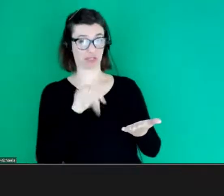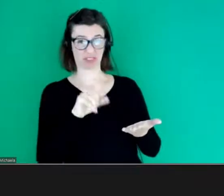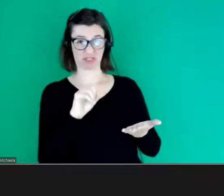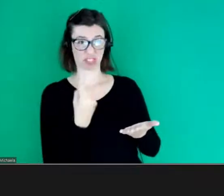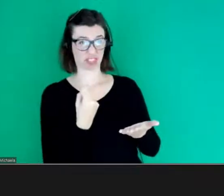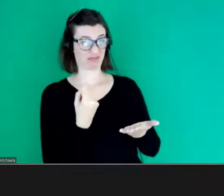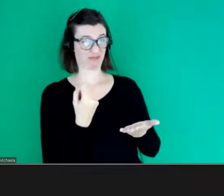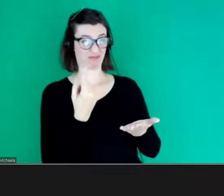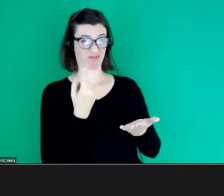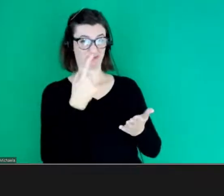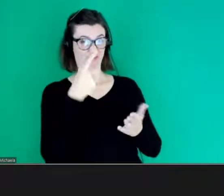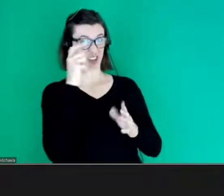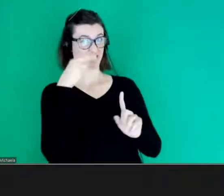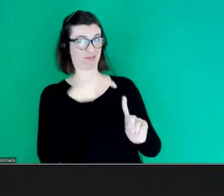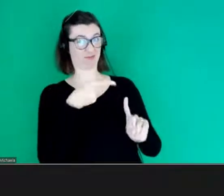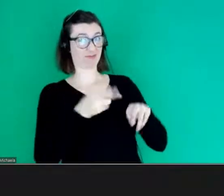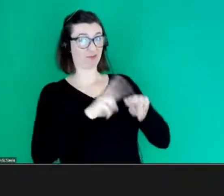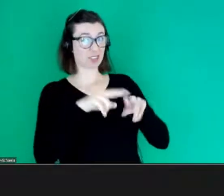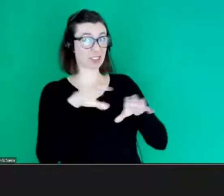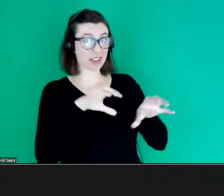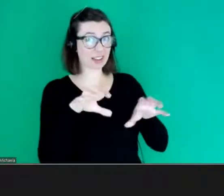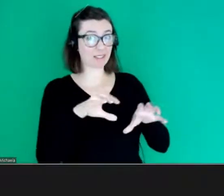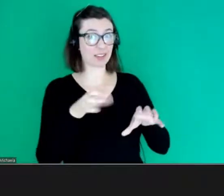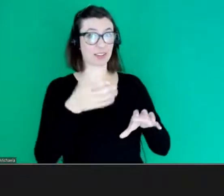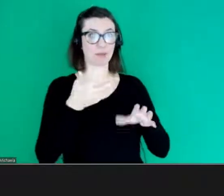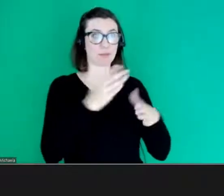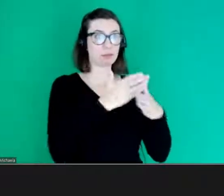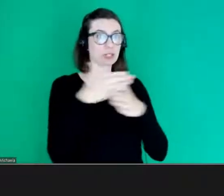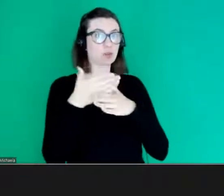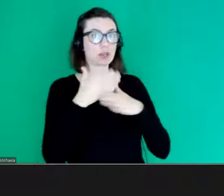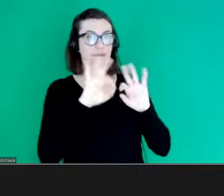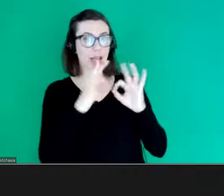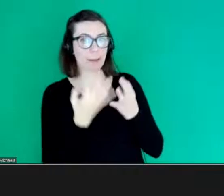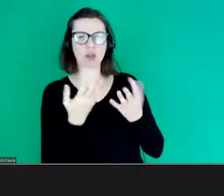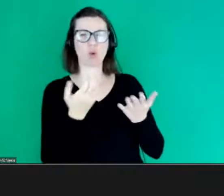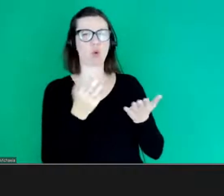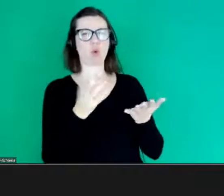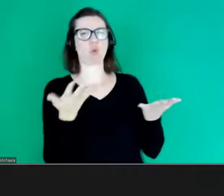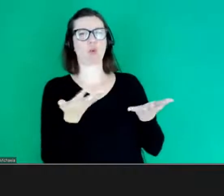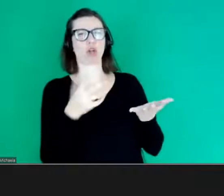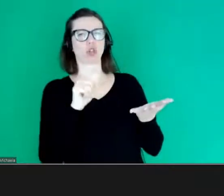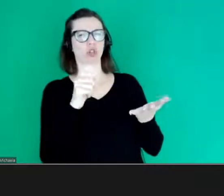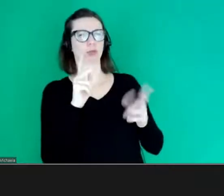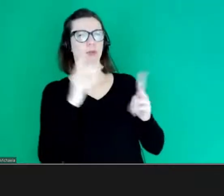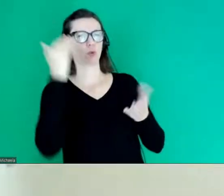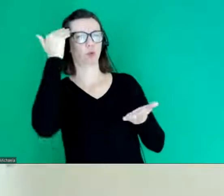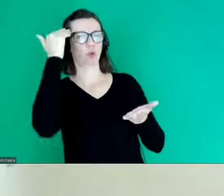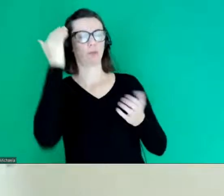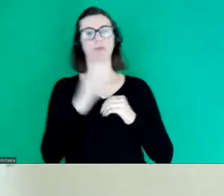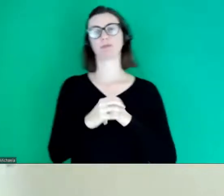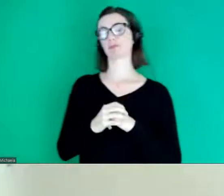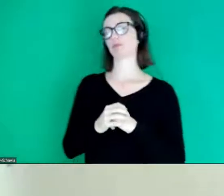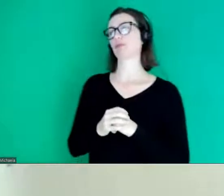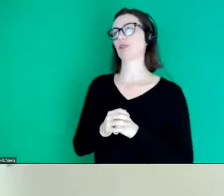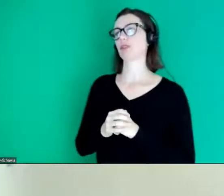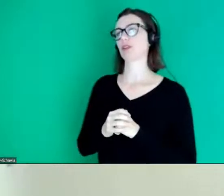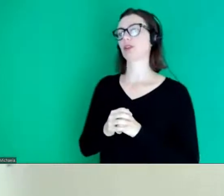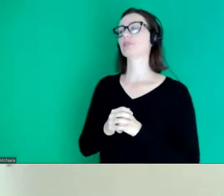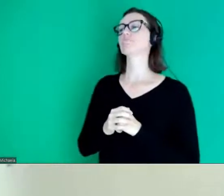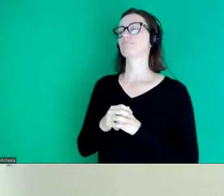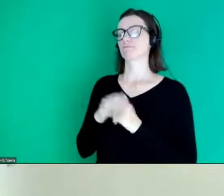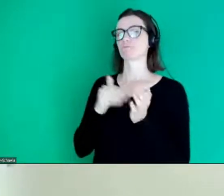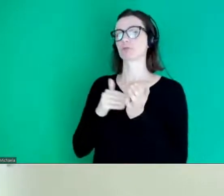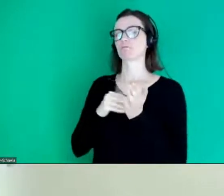to increased activity between families, or what should people know? You know, we did